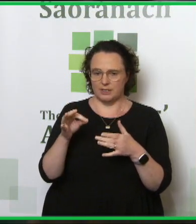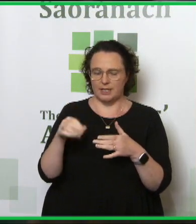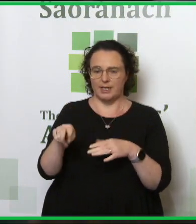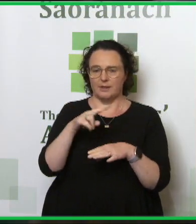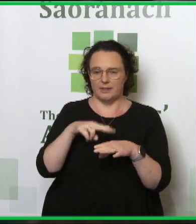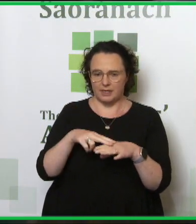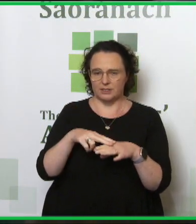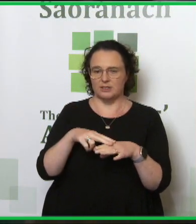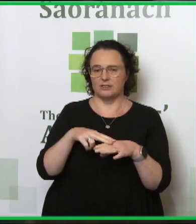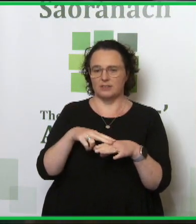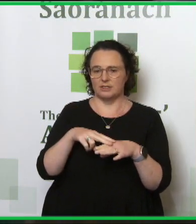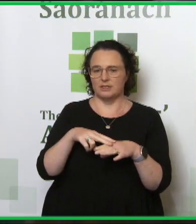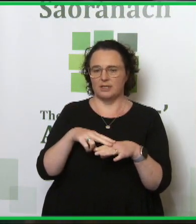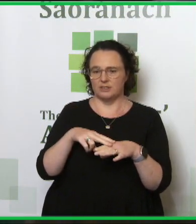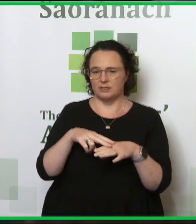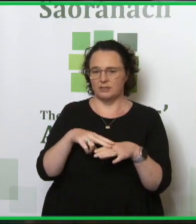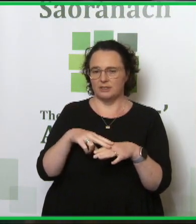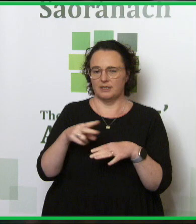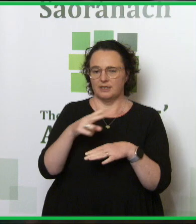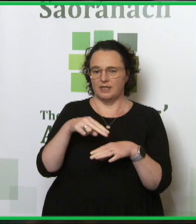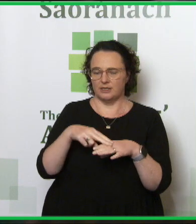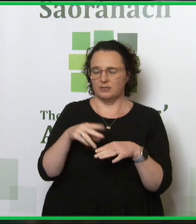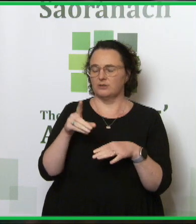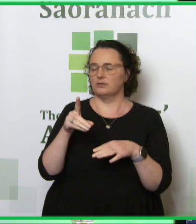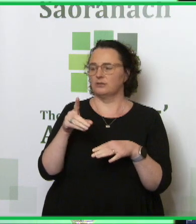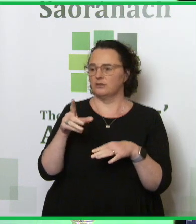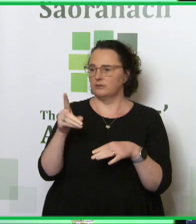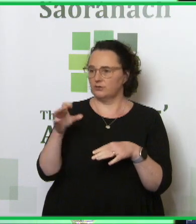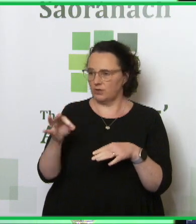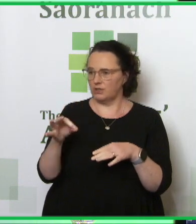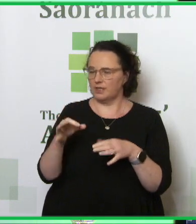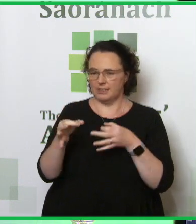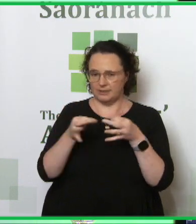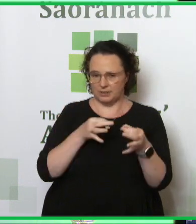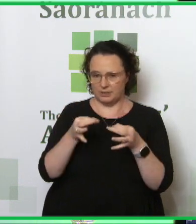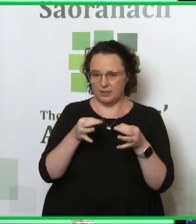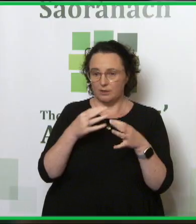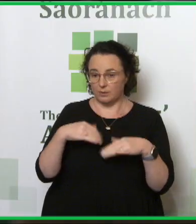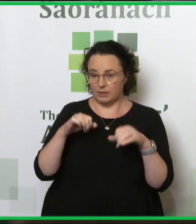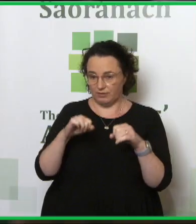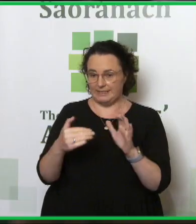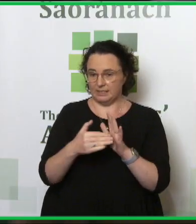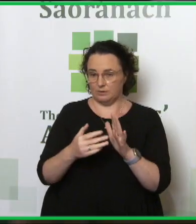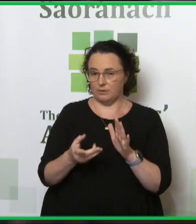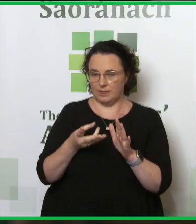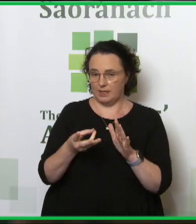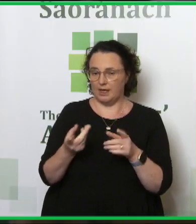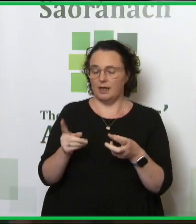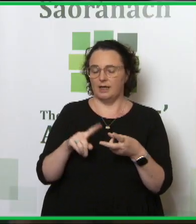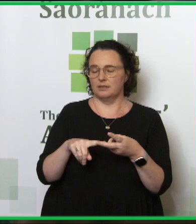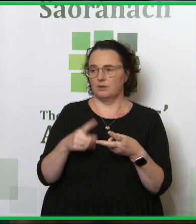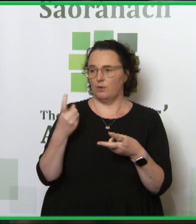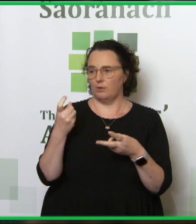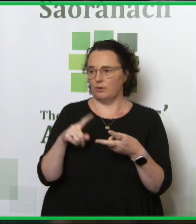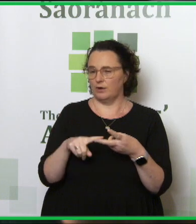national drug strategy? Sorry, And my we voice did is a agree, bit the room agreed, Yeah. room agreed we'll do that. Okay, Yeah. and Okay. then the other thing